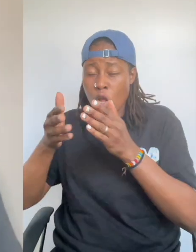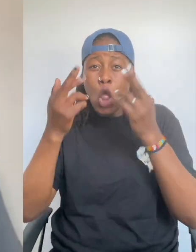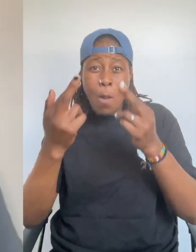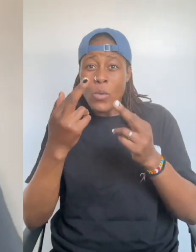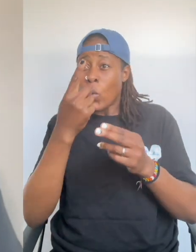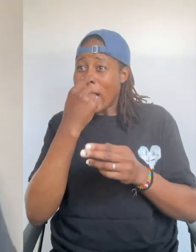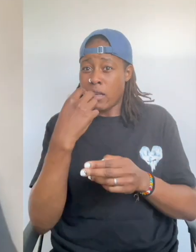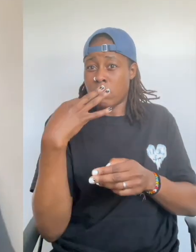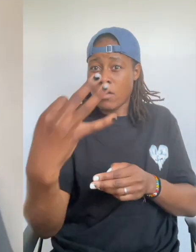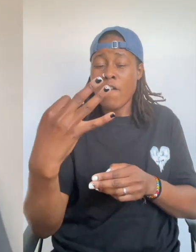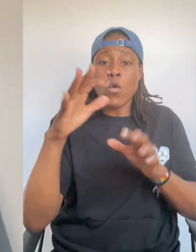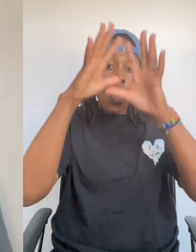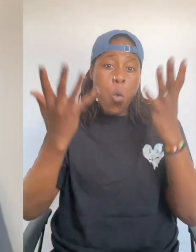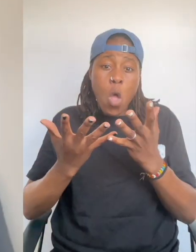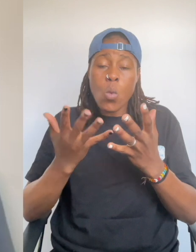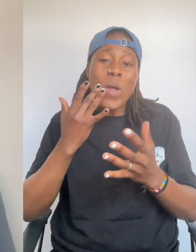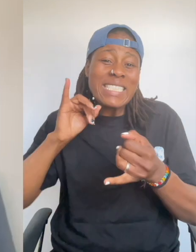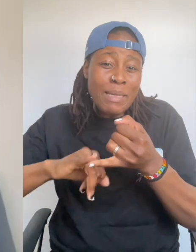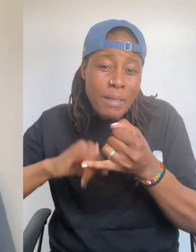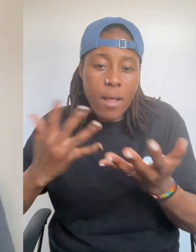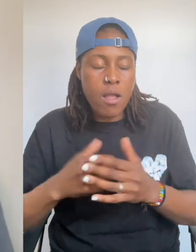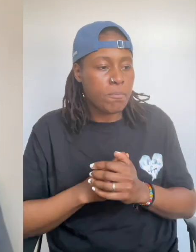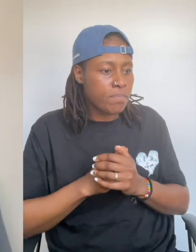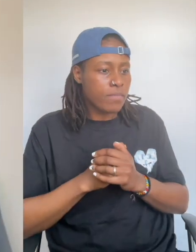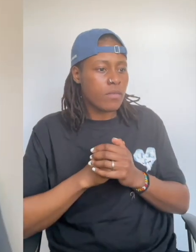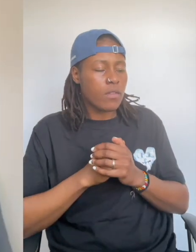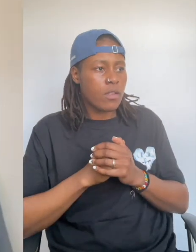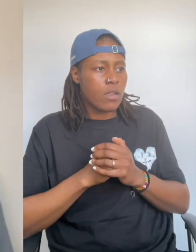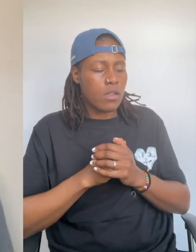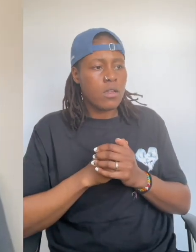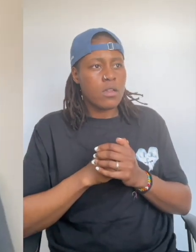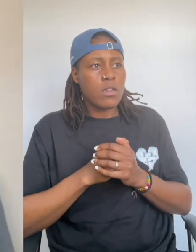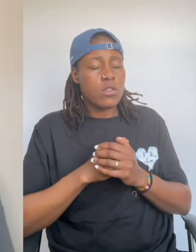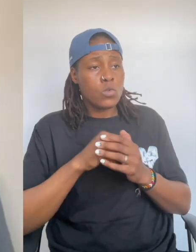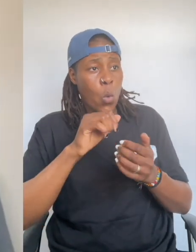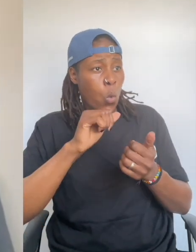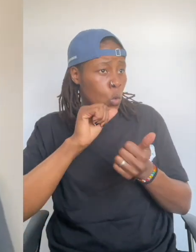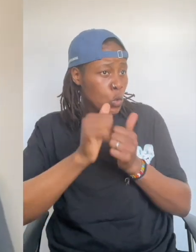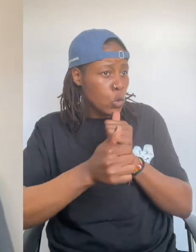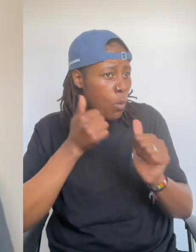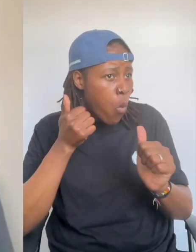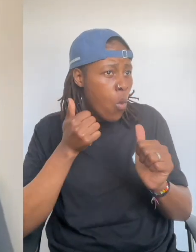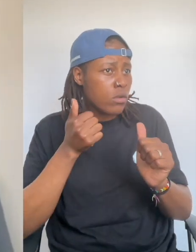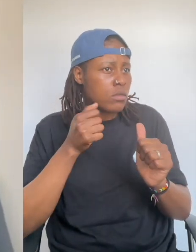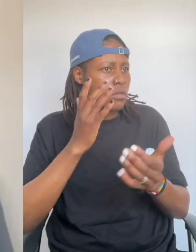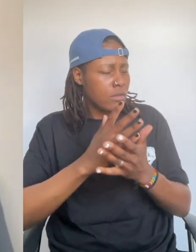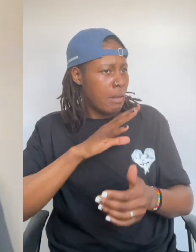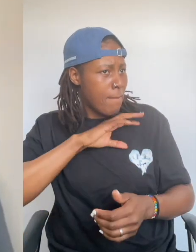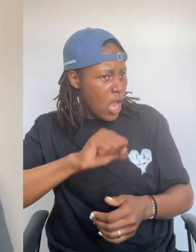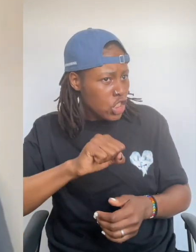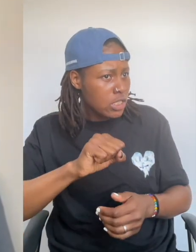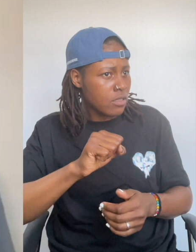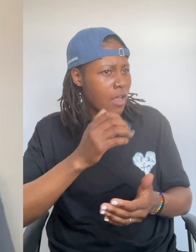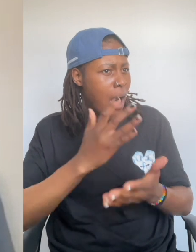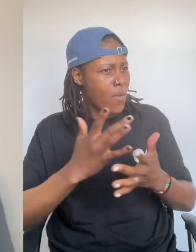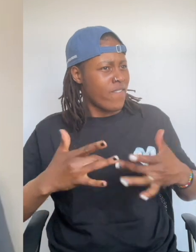in September. Do you find boxing and I suppose, for anybody's sport in general, doing something like that as a passion, is it a bit